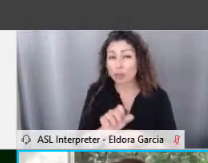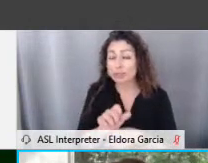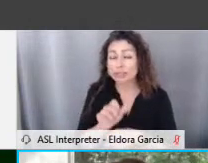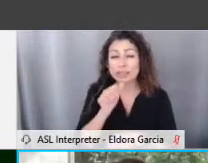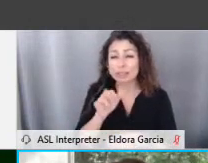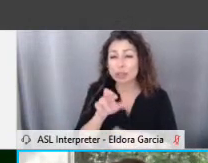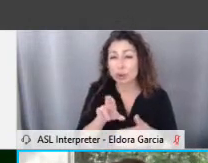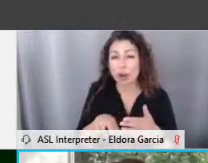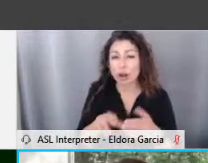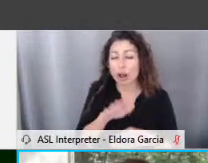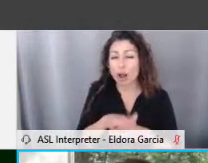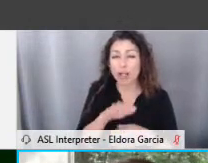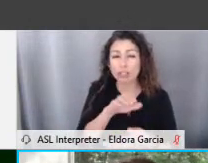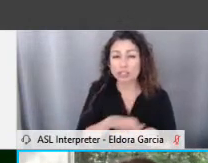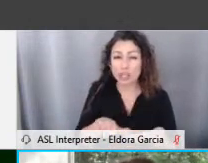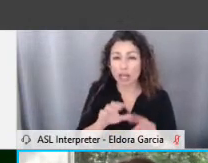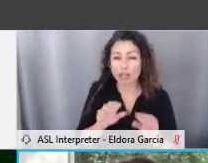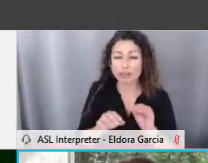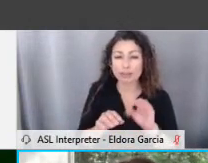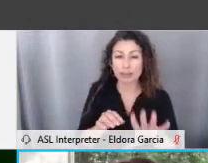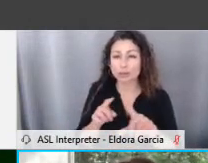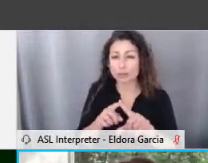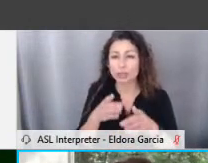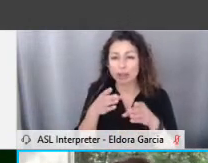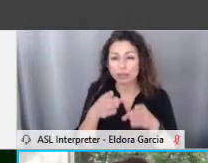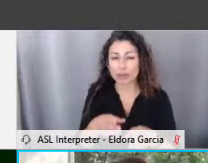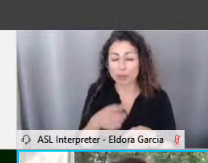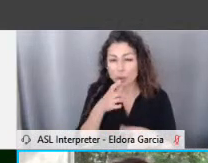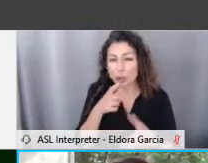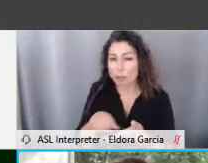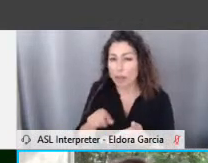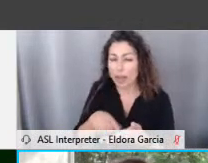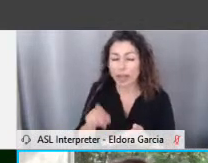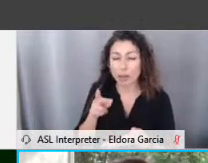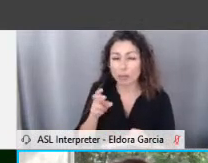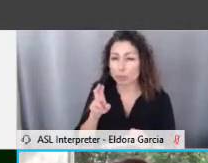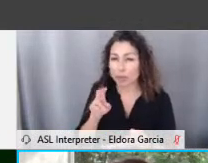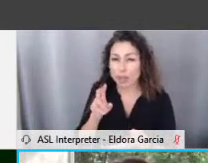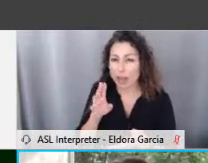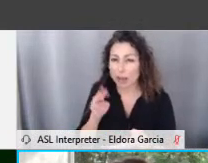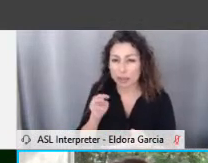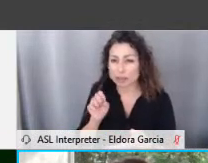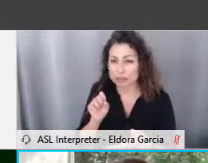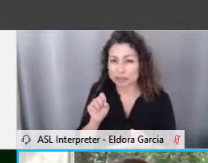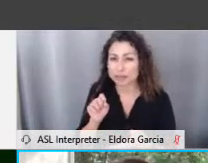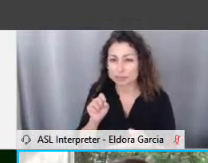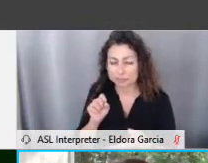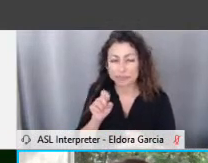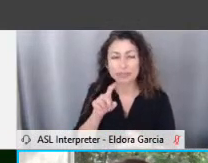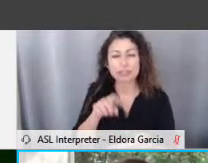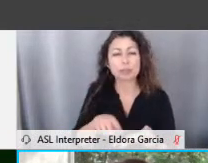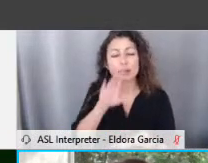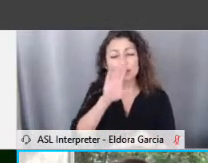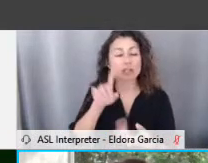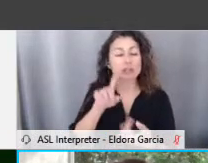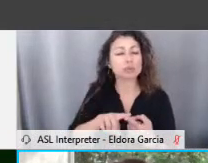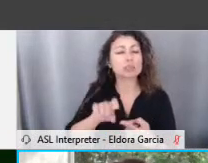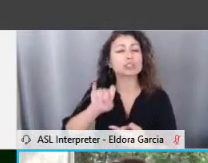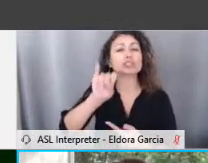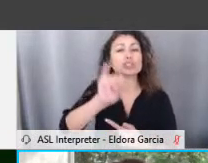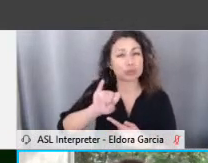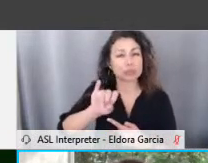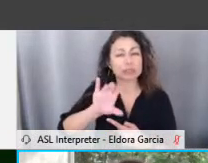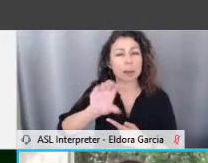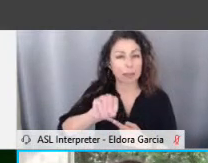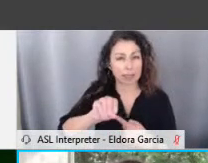not result in a check that goes to the individual that has to turn around and pay premiums. It is paid directly to the insurance